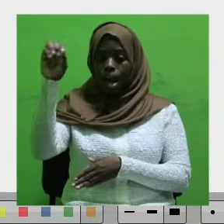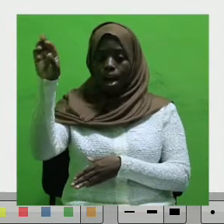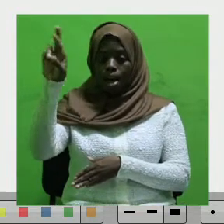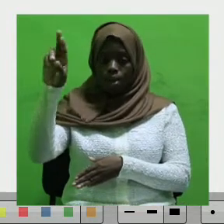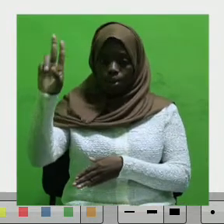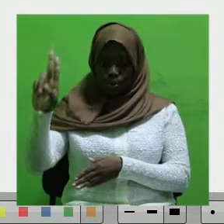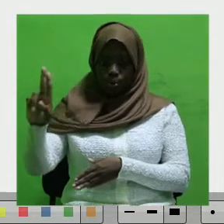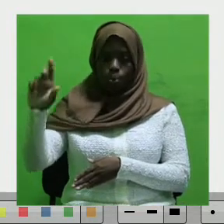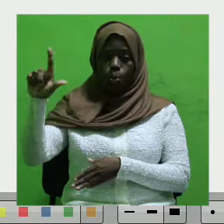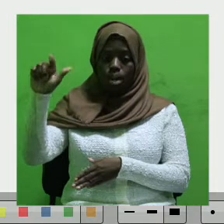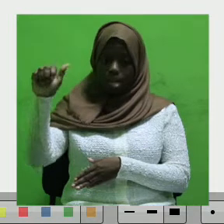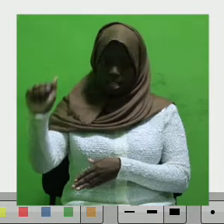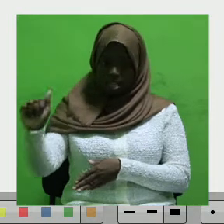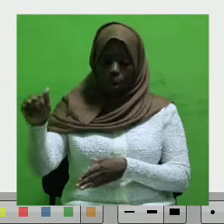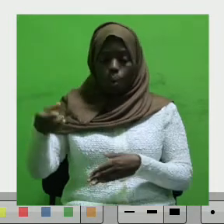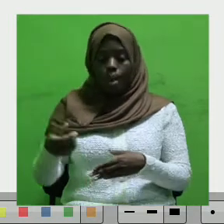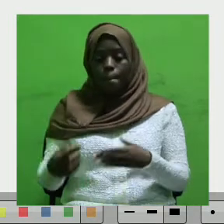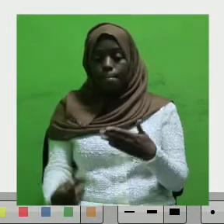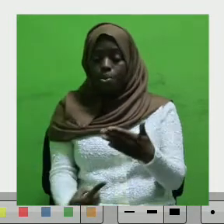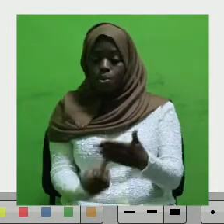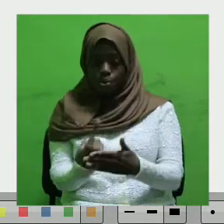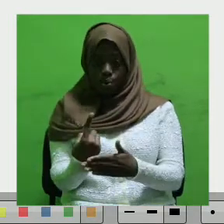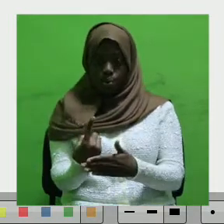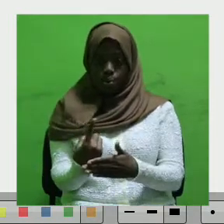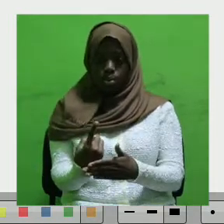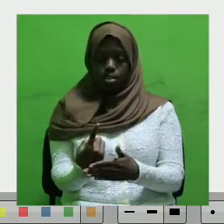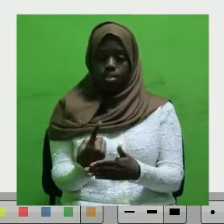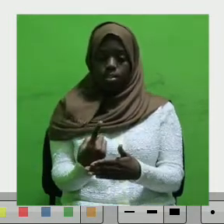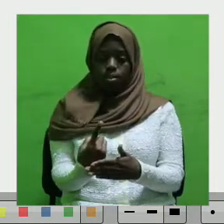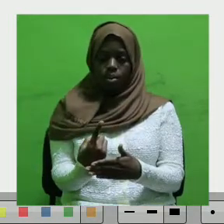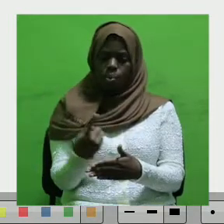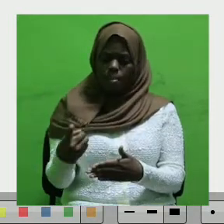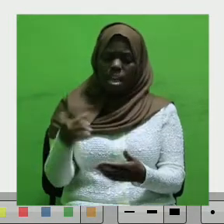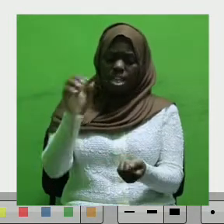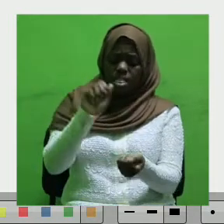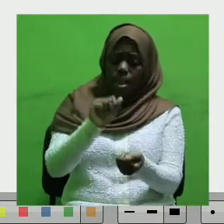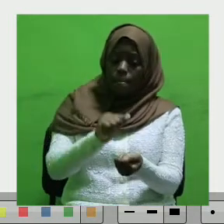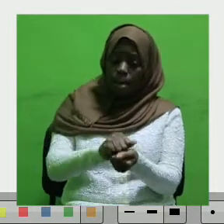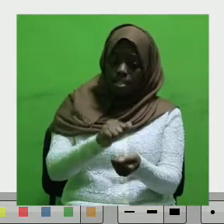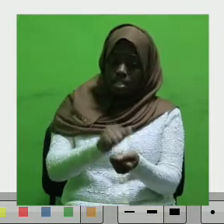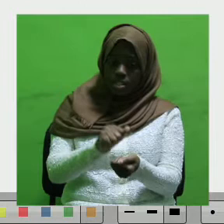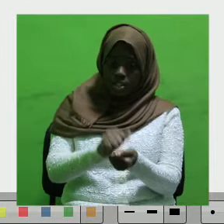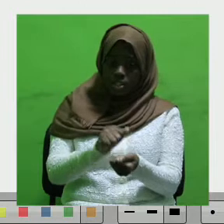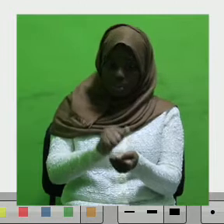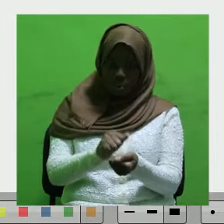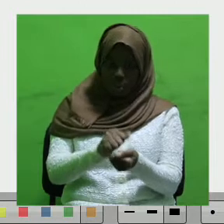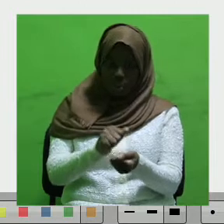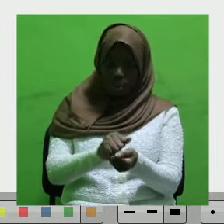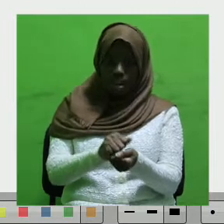the glomerulus, there's a certain pressure which is produced whereby the materials